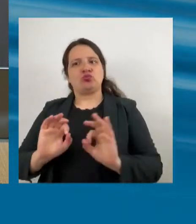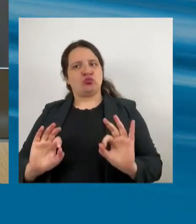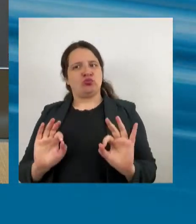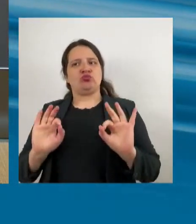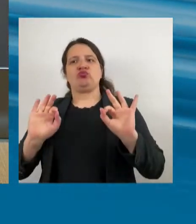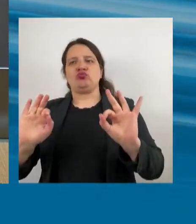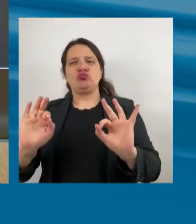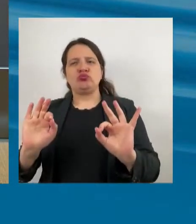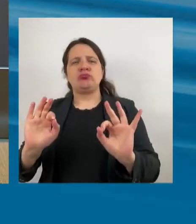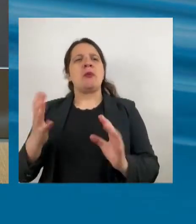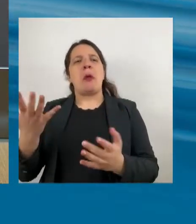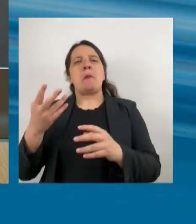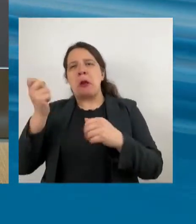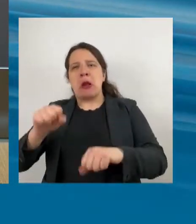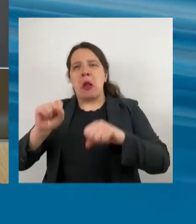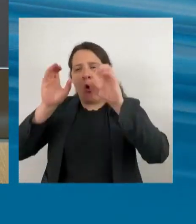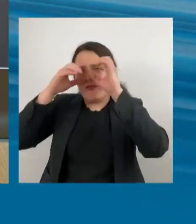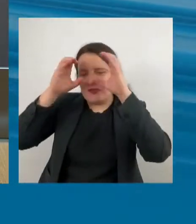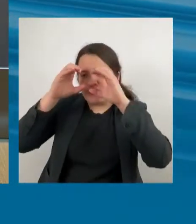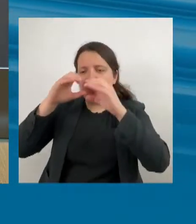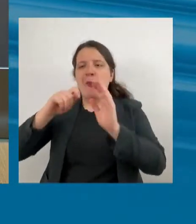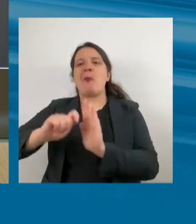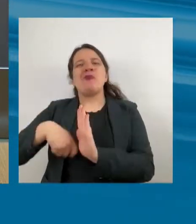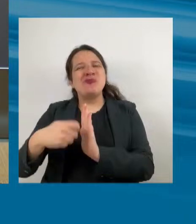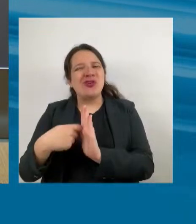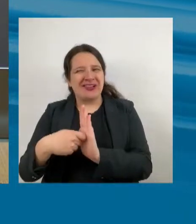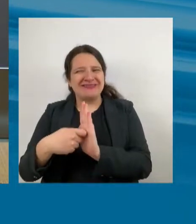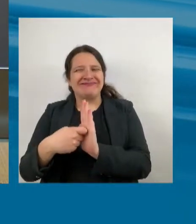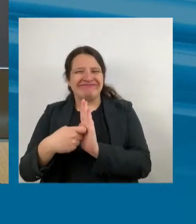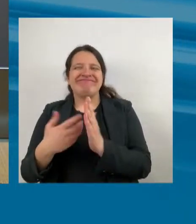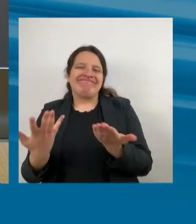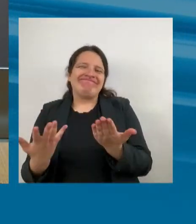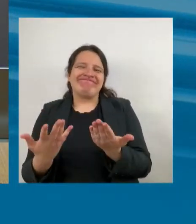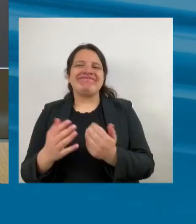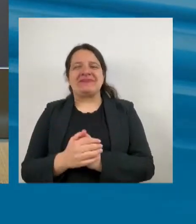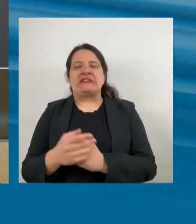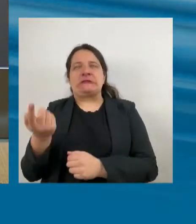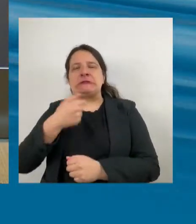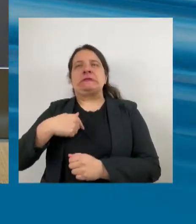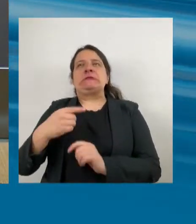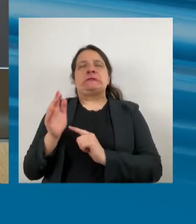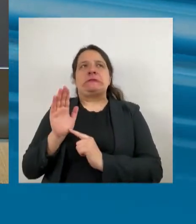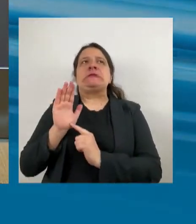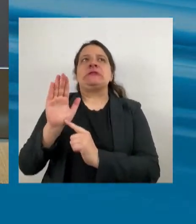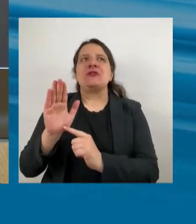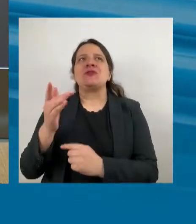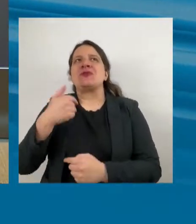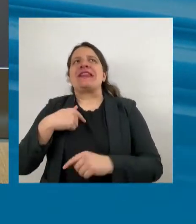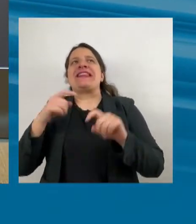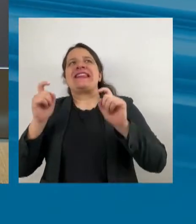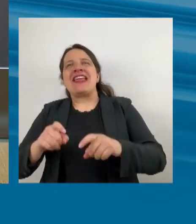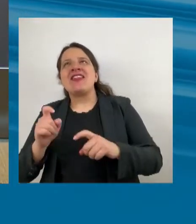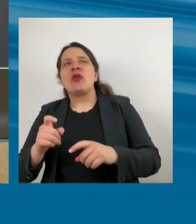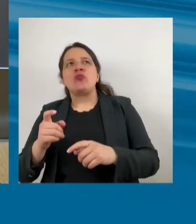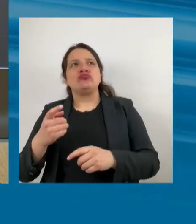mimicry. And I think when we're reflecting on that, we have to look at the legitimacy of a lot of these institutions that we have